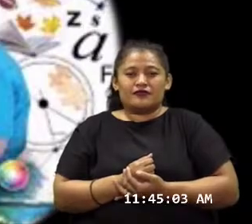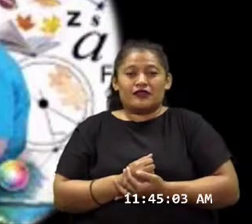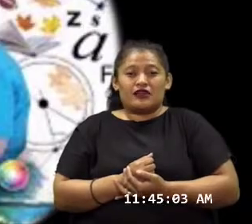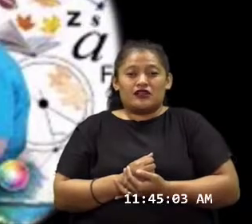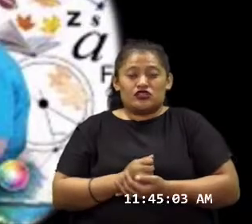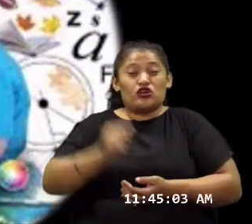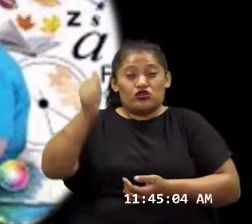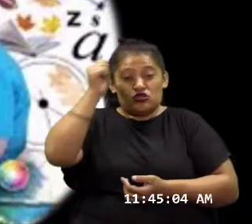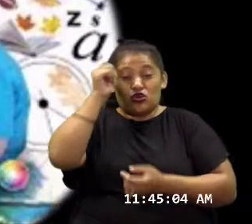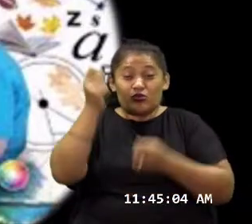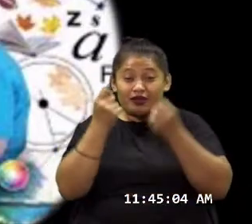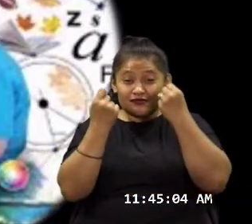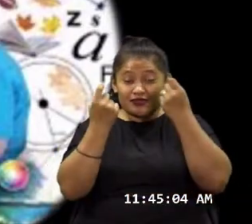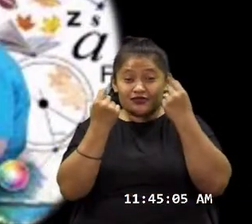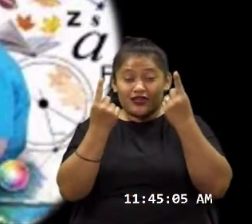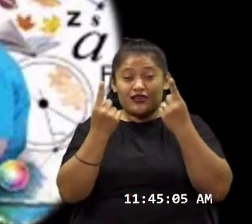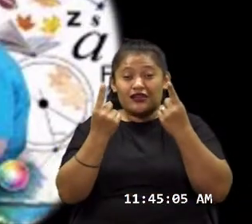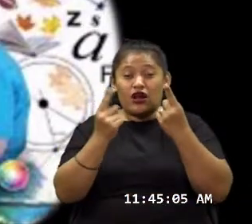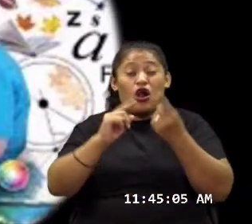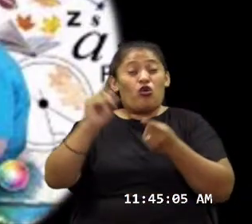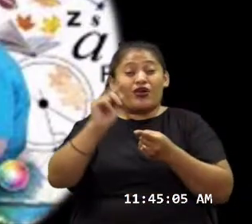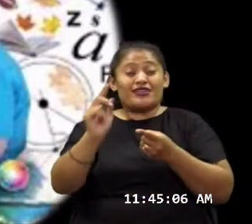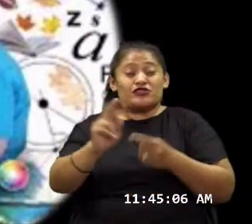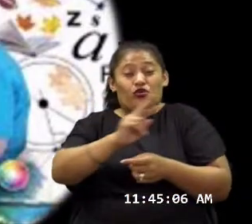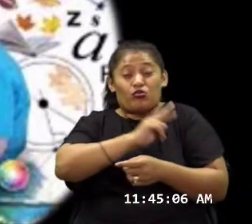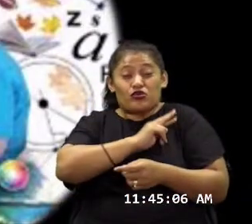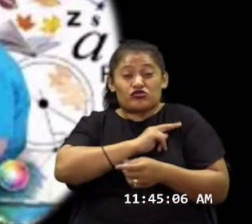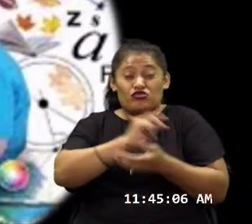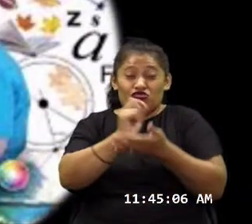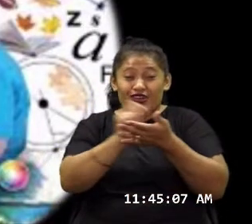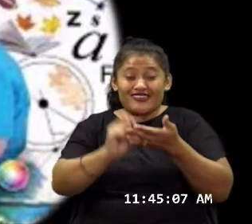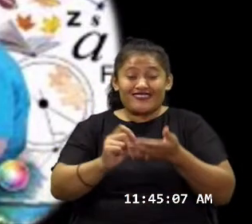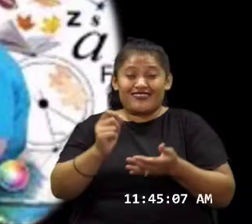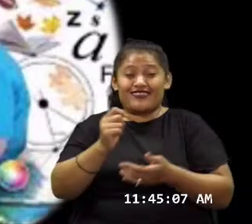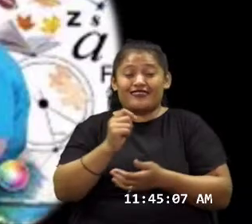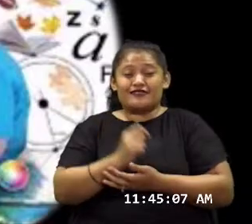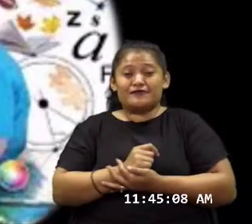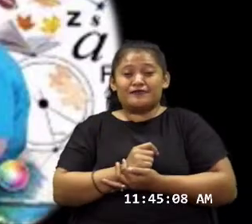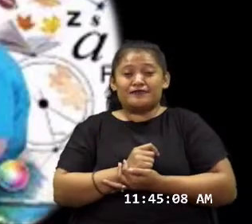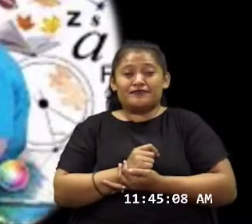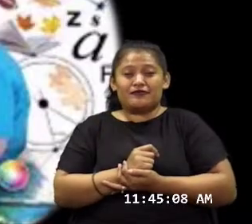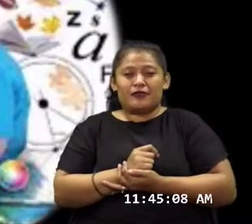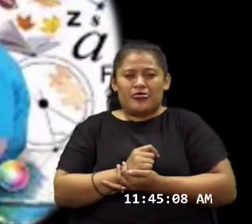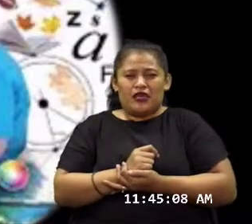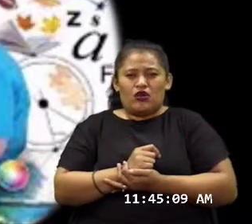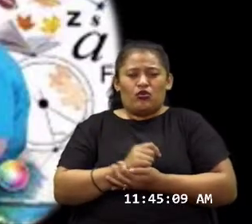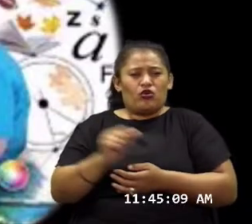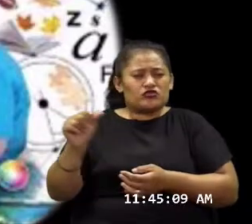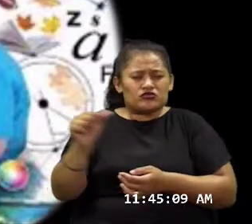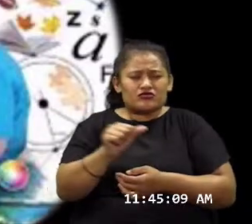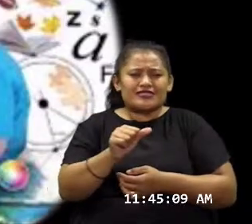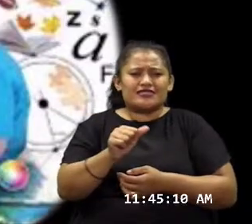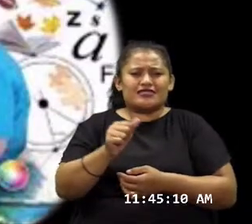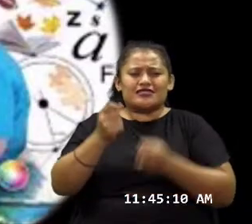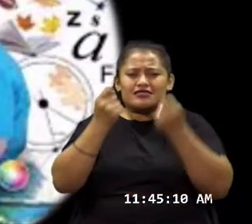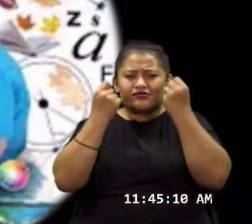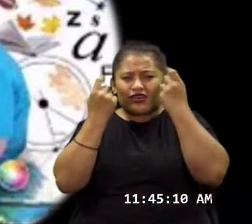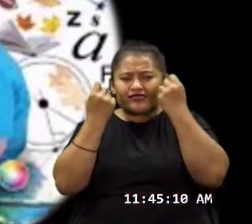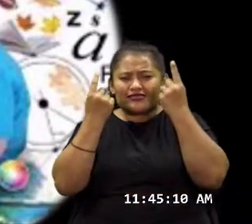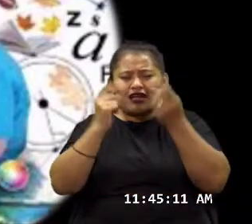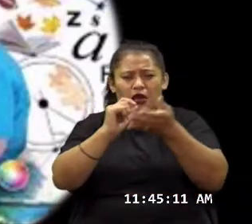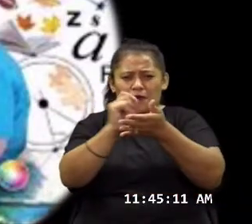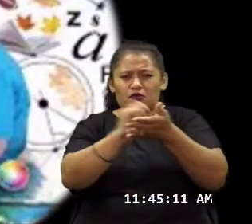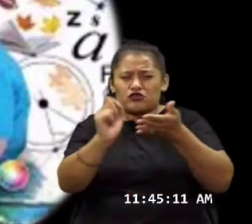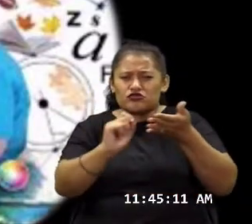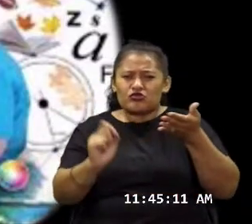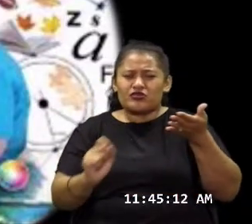So now we understand what a personal writing is. So we also need to understand that